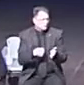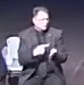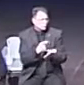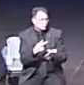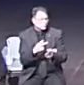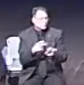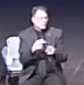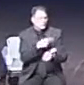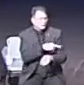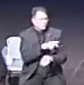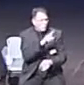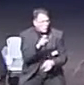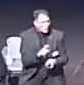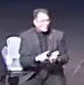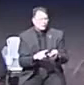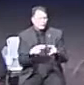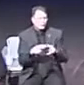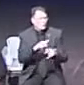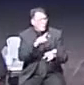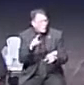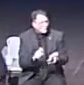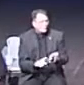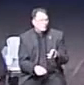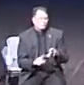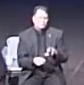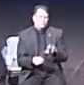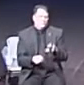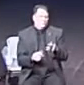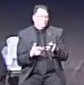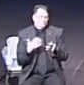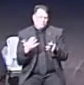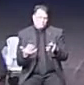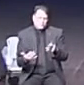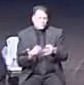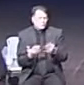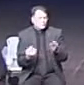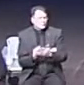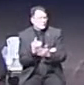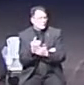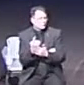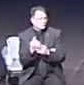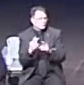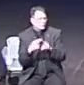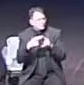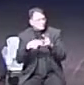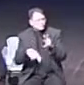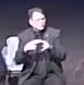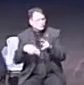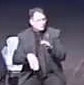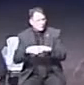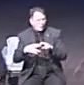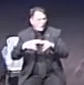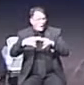it was the resources, sometimes it was the connection. And in several instances, connections were lost completely.